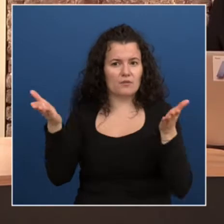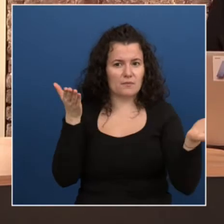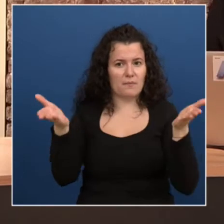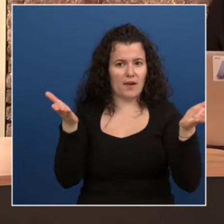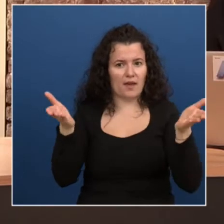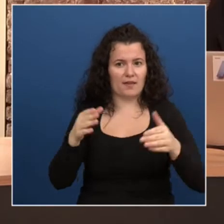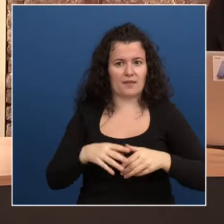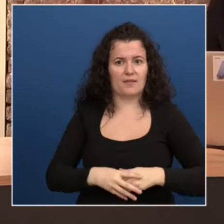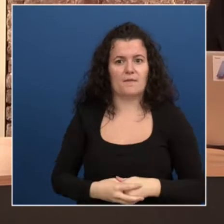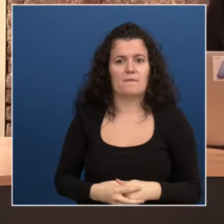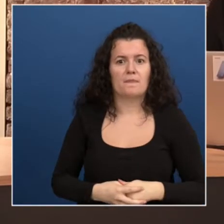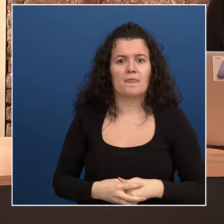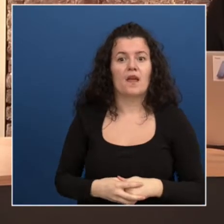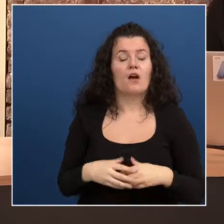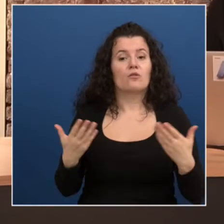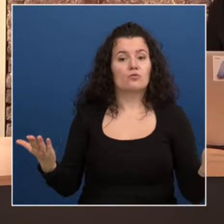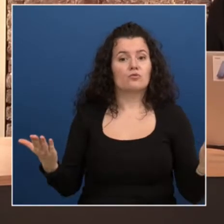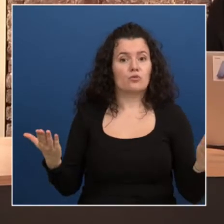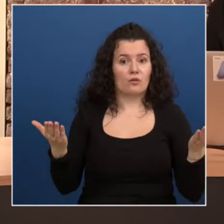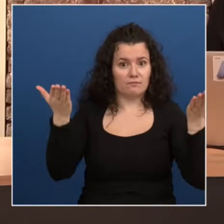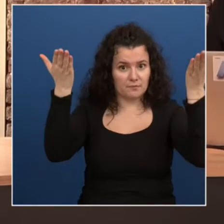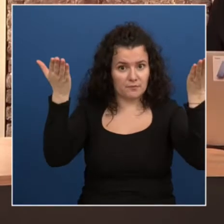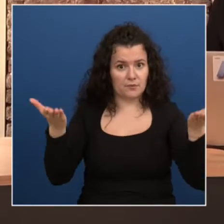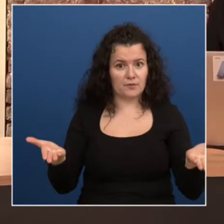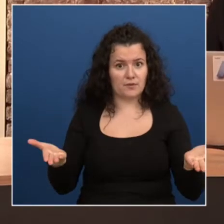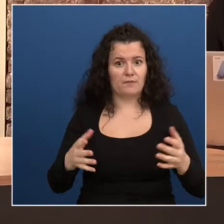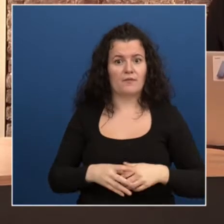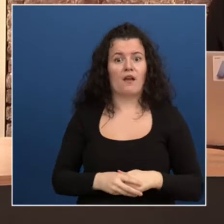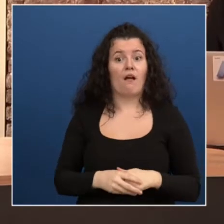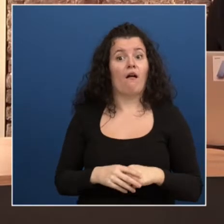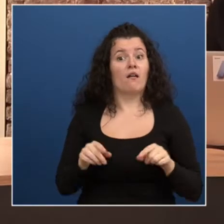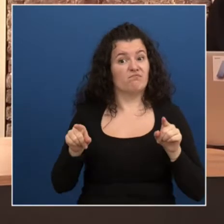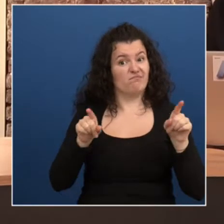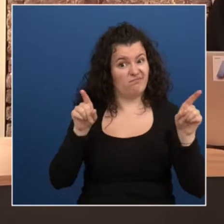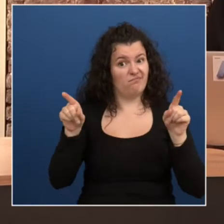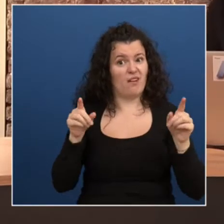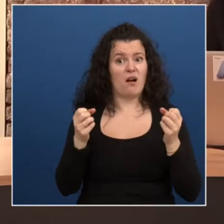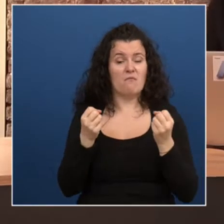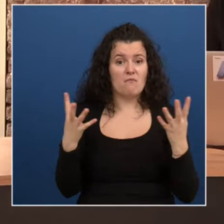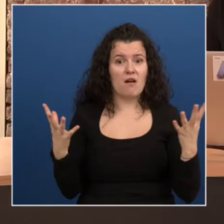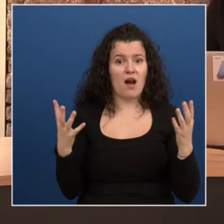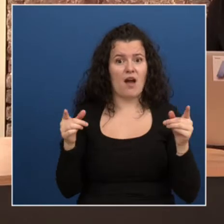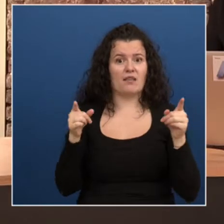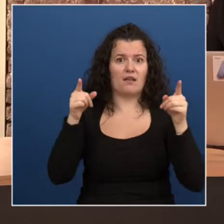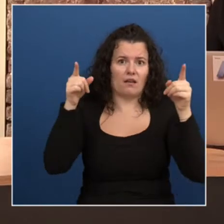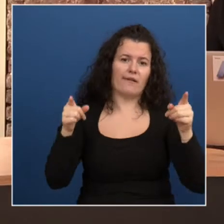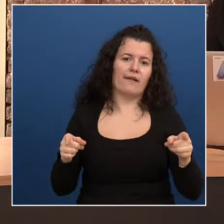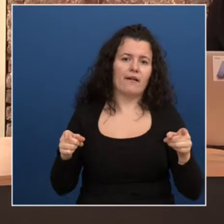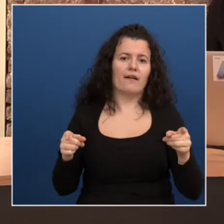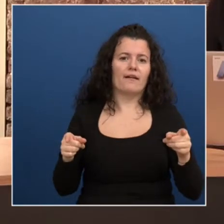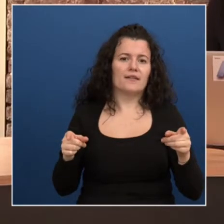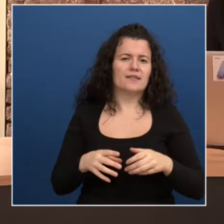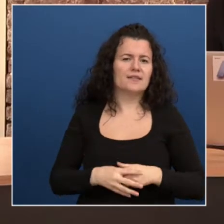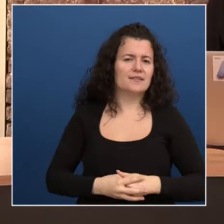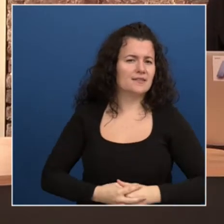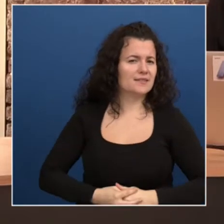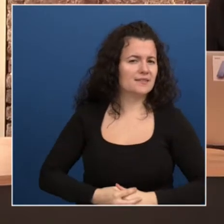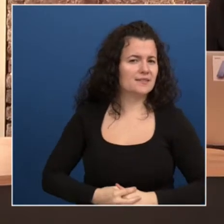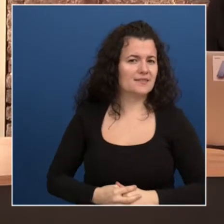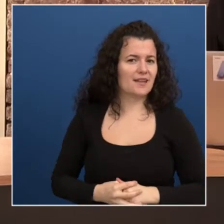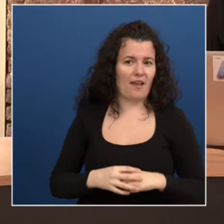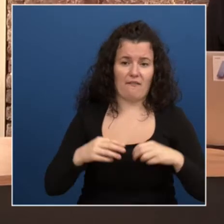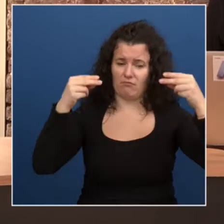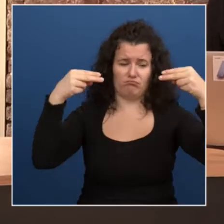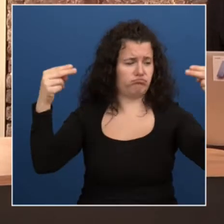well-known laws. Maybe they are not written, but all well-known. That is, it's or. It is not and. So